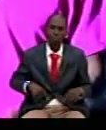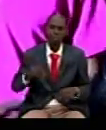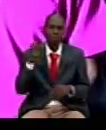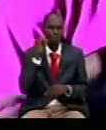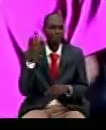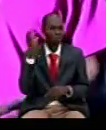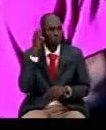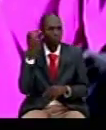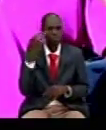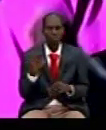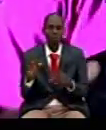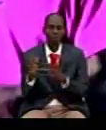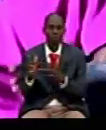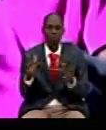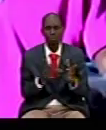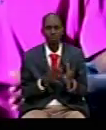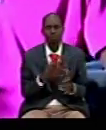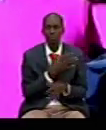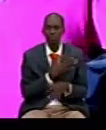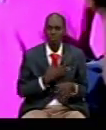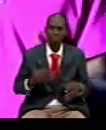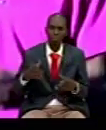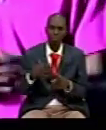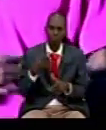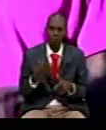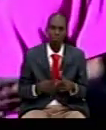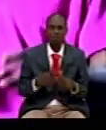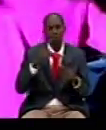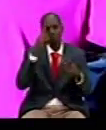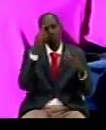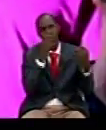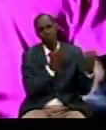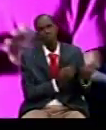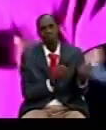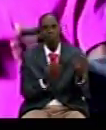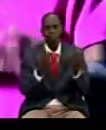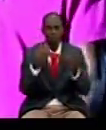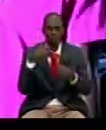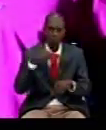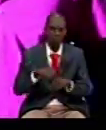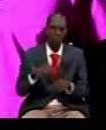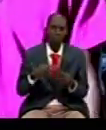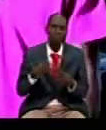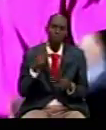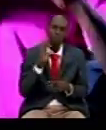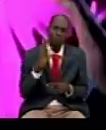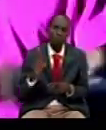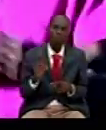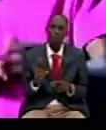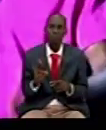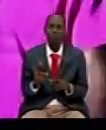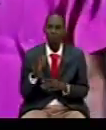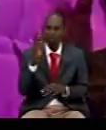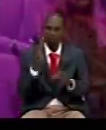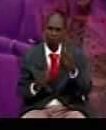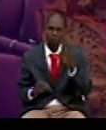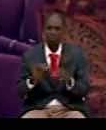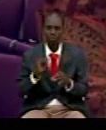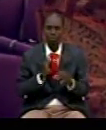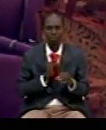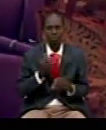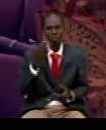of Jesus. And then faith came in her. If I